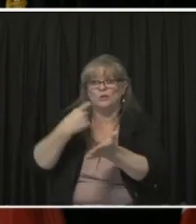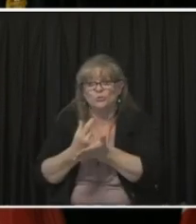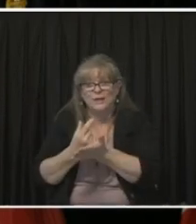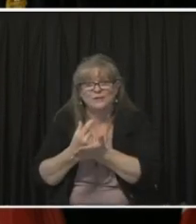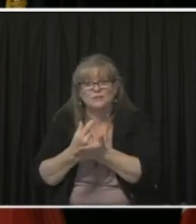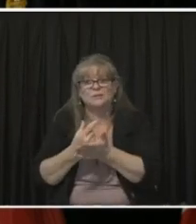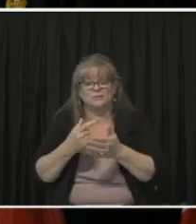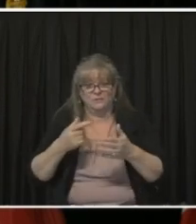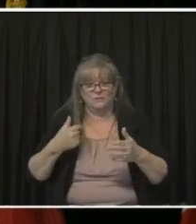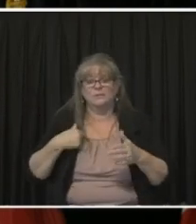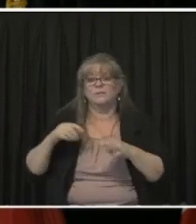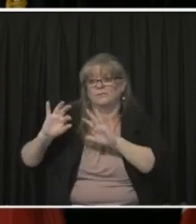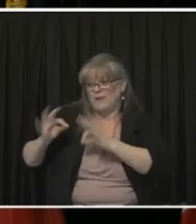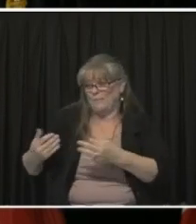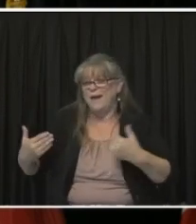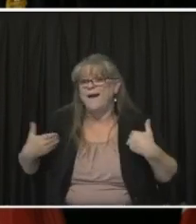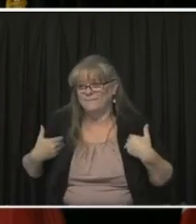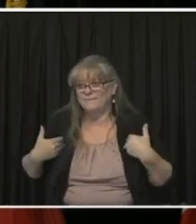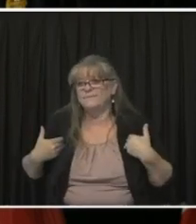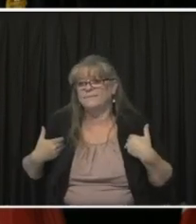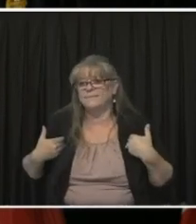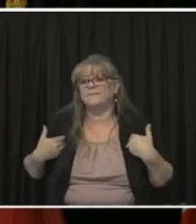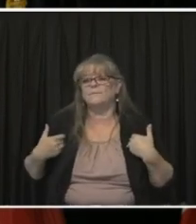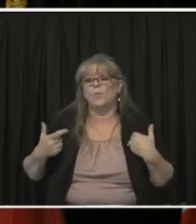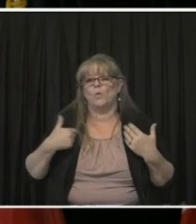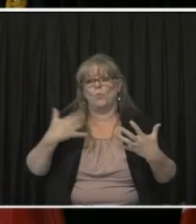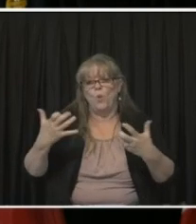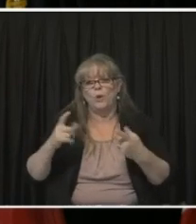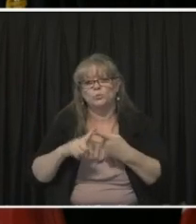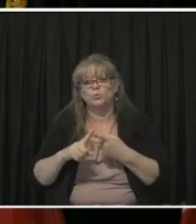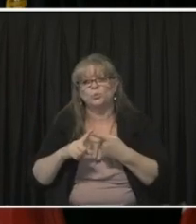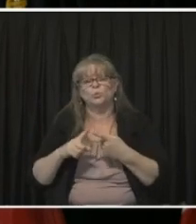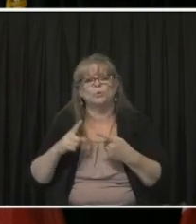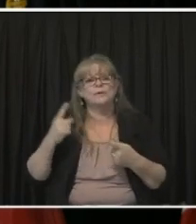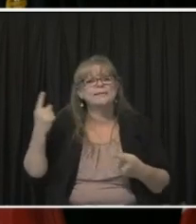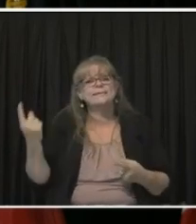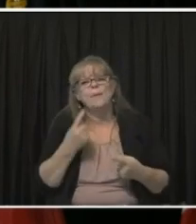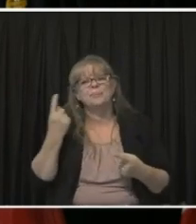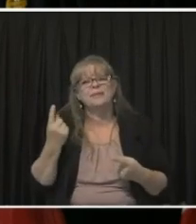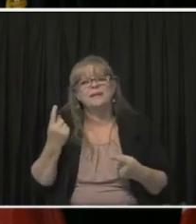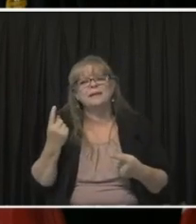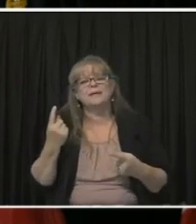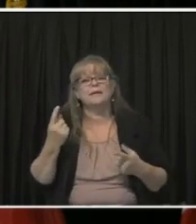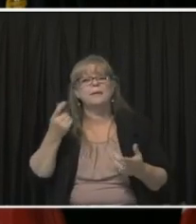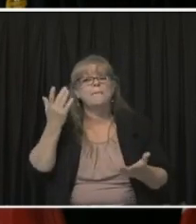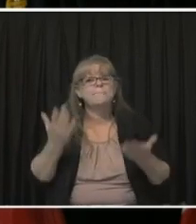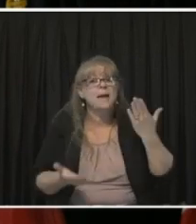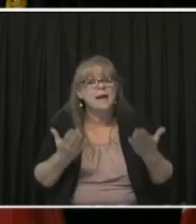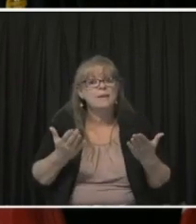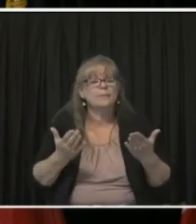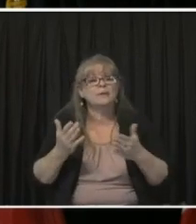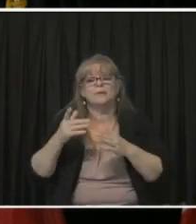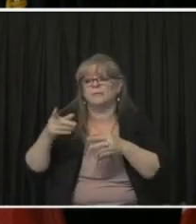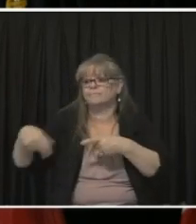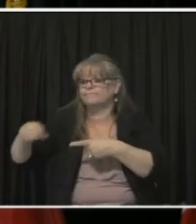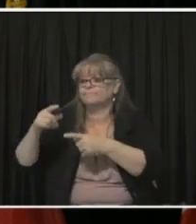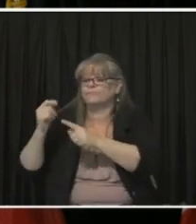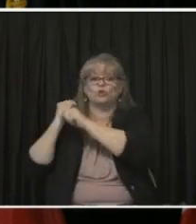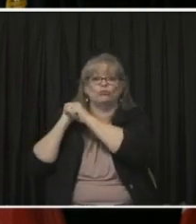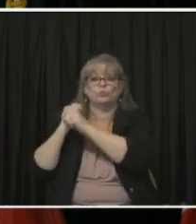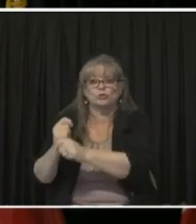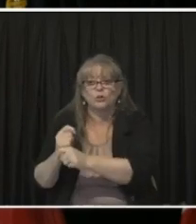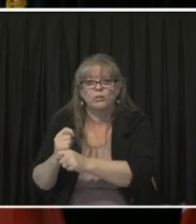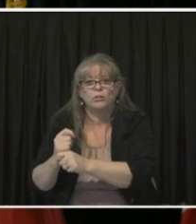best way. It might mean something that more resembles a traditional commencement that's a few months delayed. It might mean something virtual or more limited